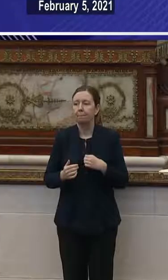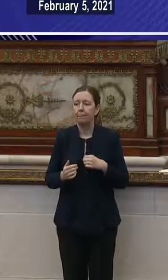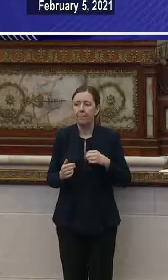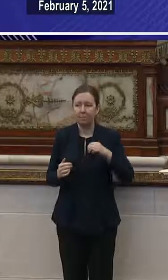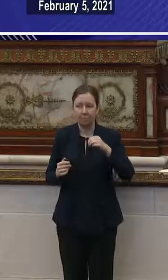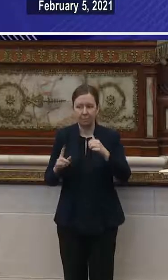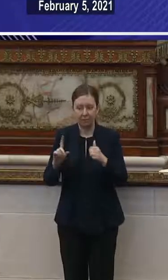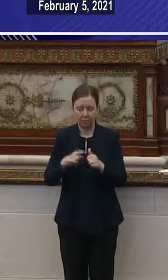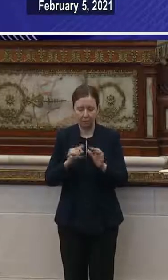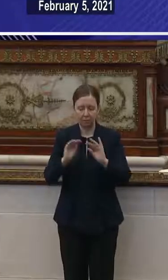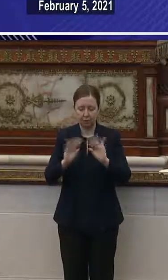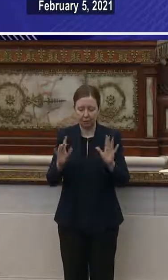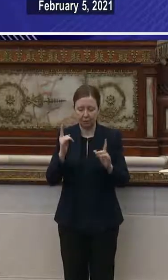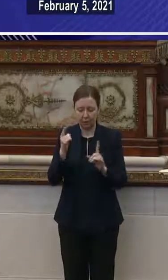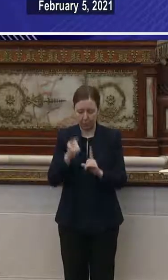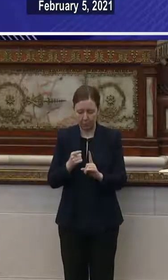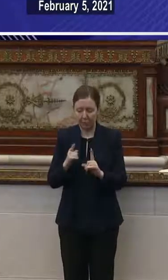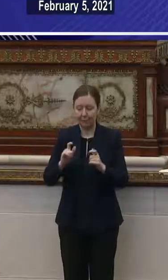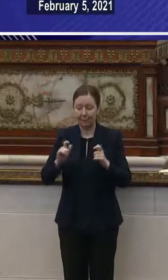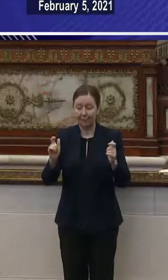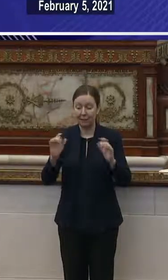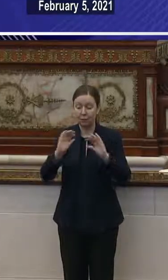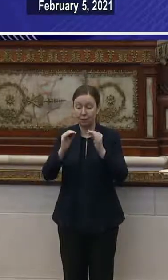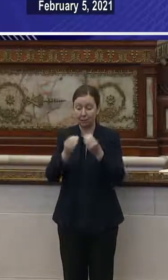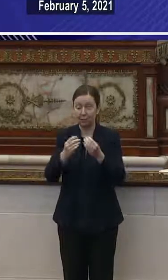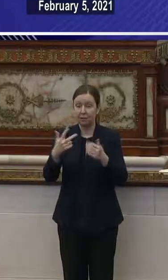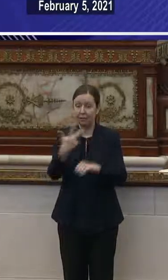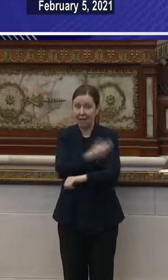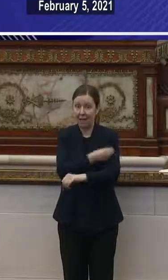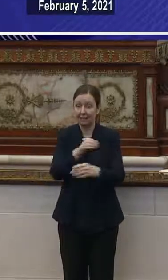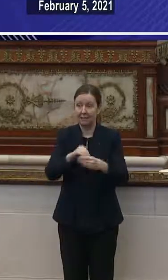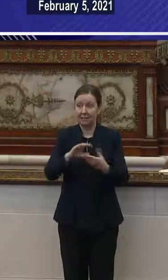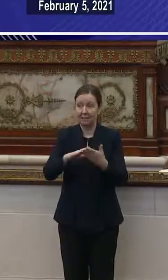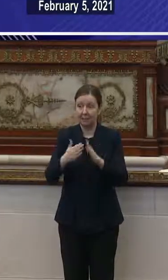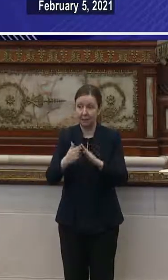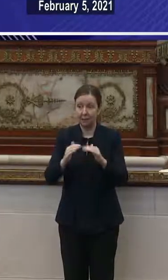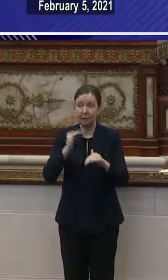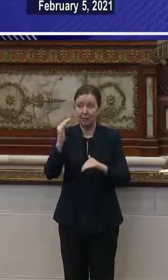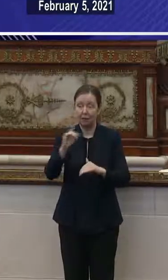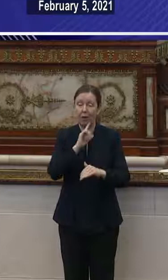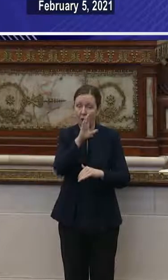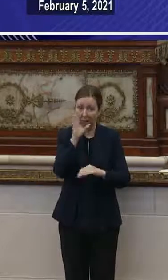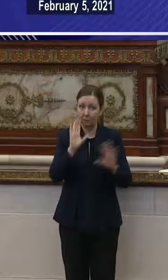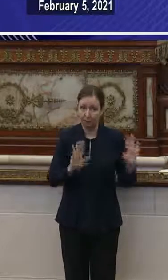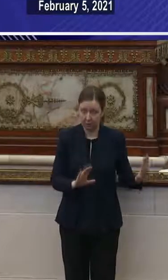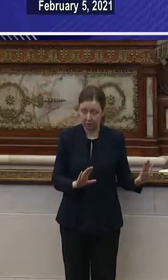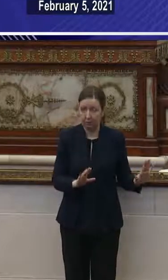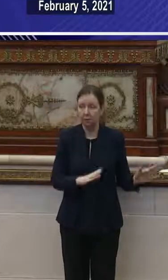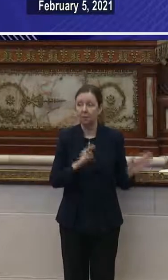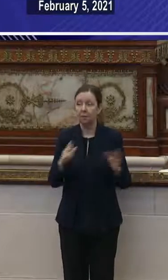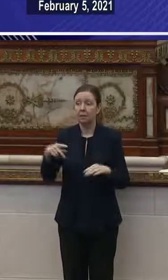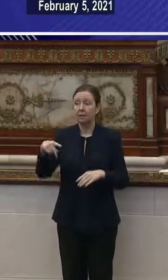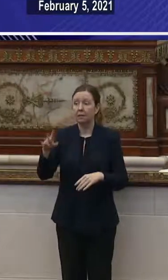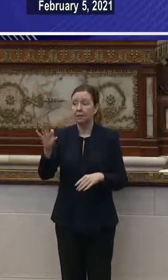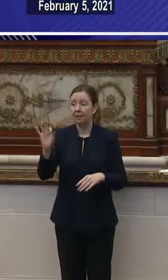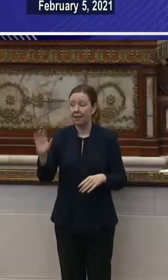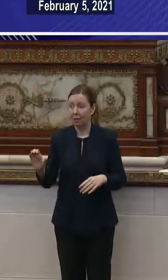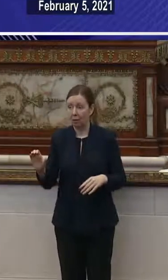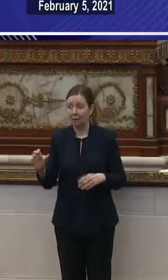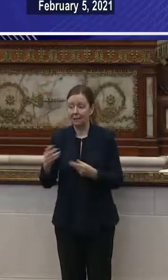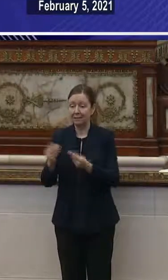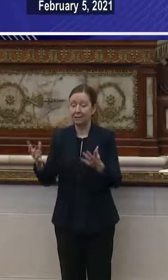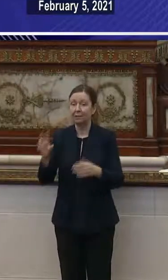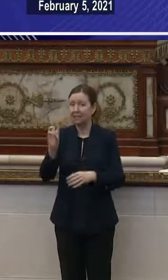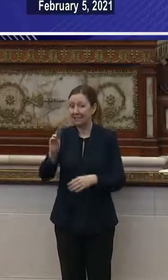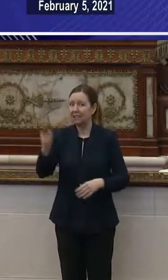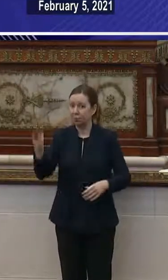First, just to clarify one point, the biggest organization vaccinating in the city by far are hospitals. This Philly Fighting COVID delivered